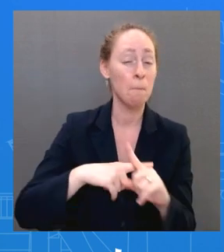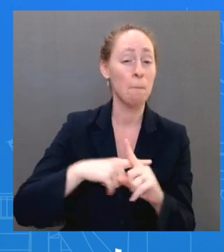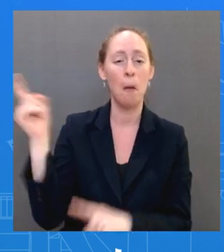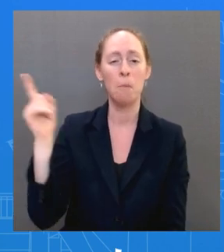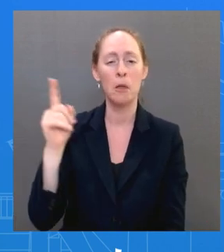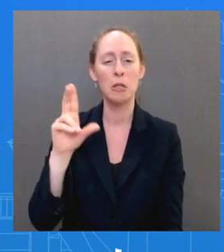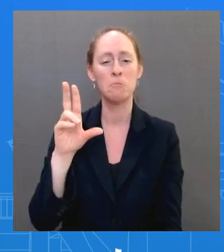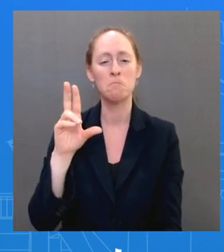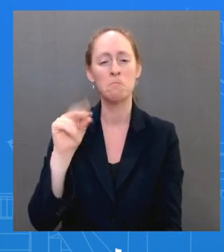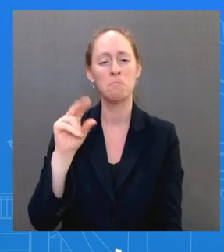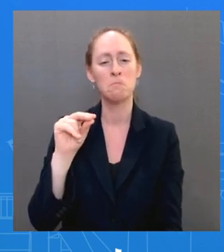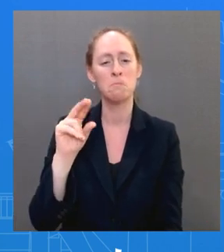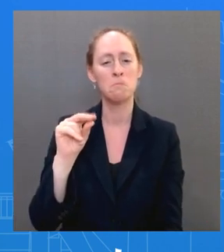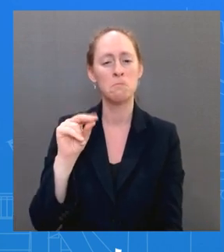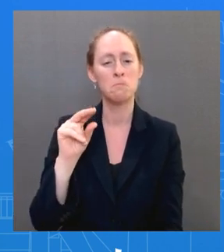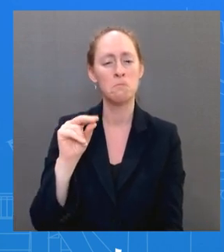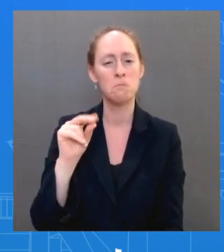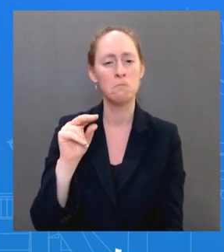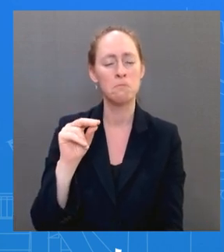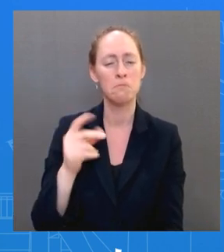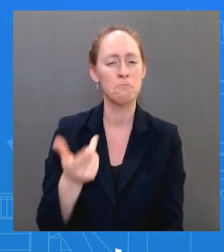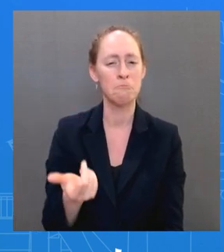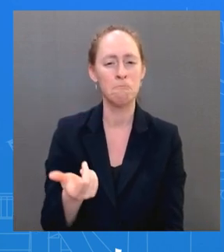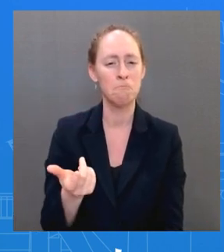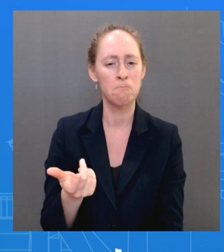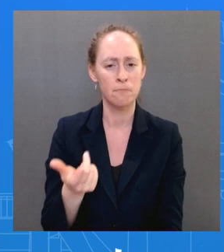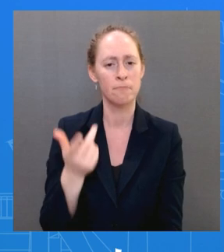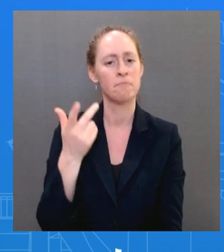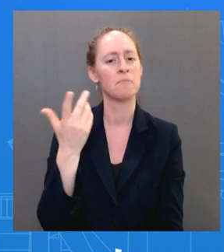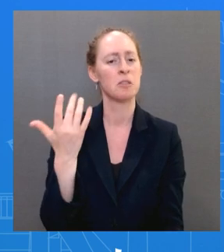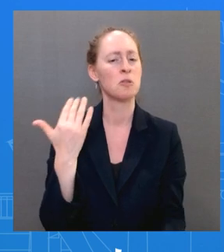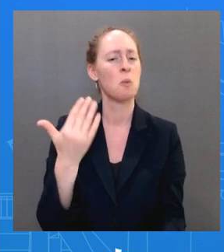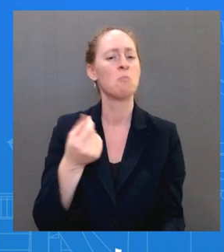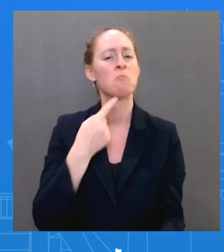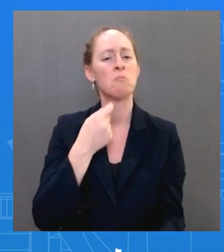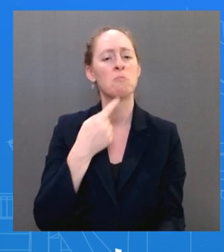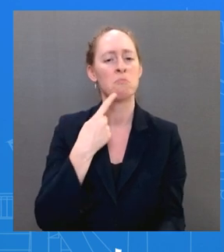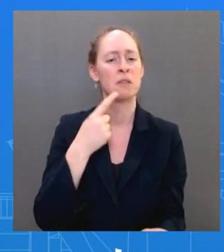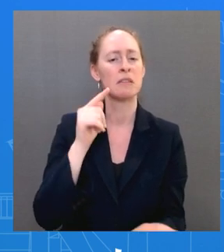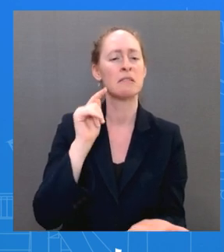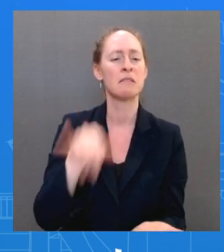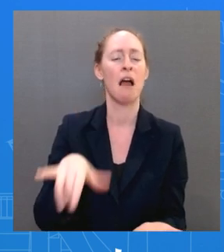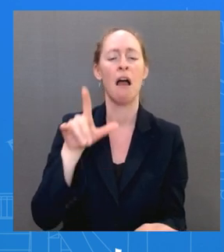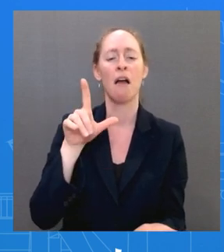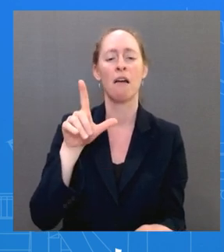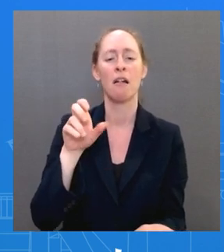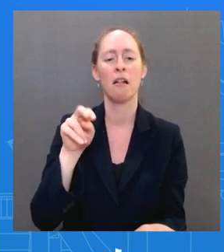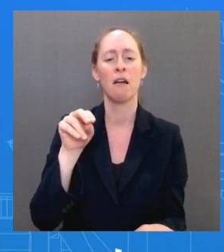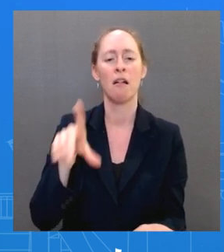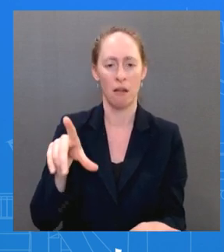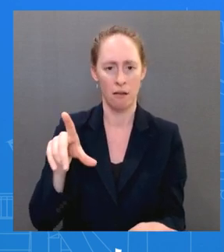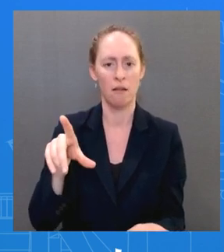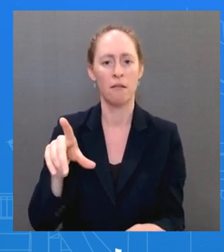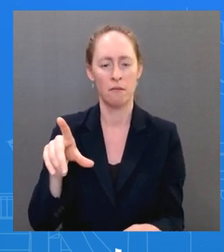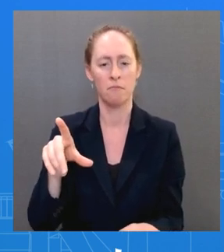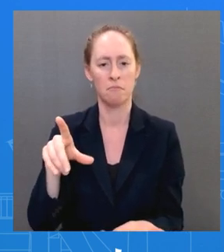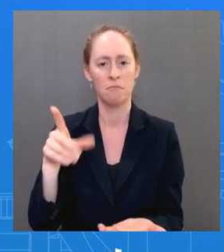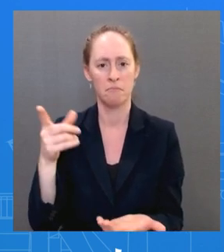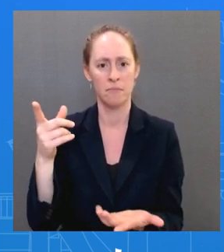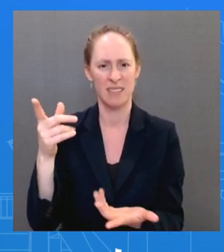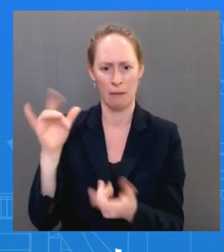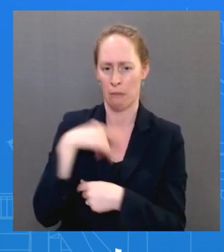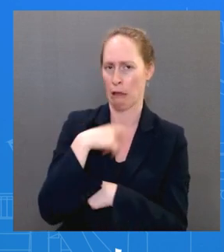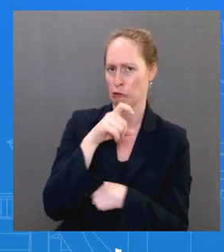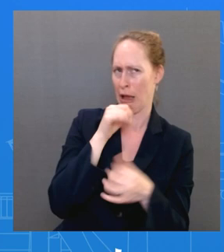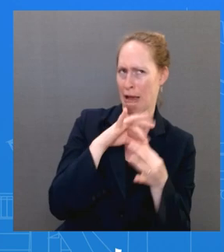should actually let Dr. Jha speak to this more because he is the medical doctor, which is why he's joining me today at the briefing room. He gave the